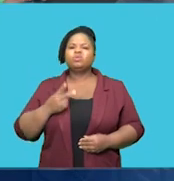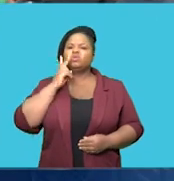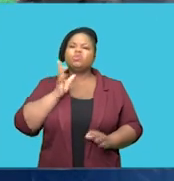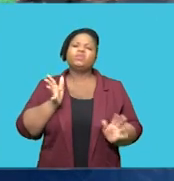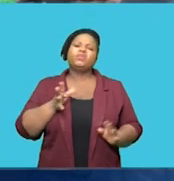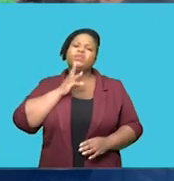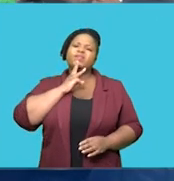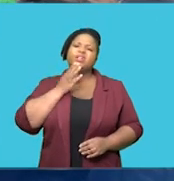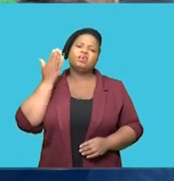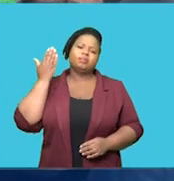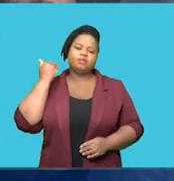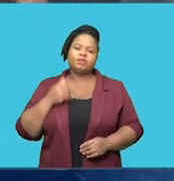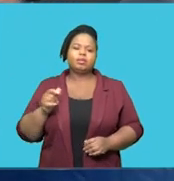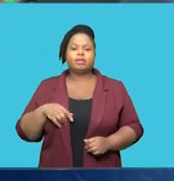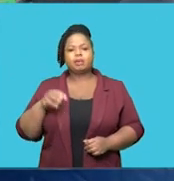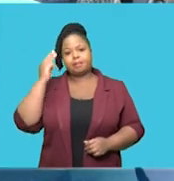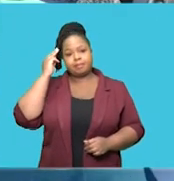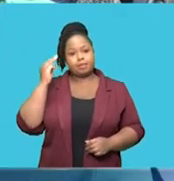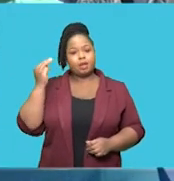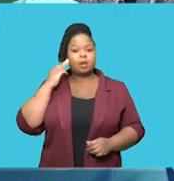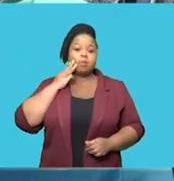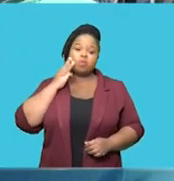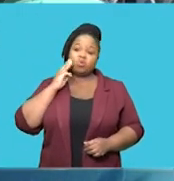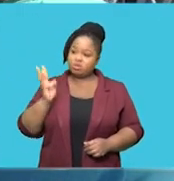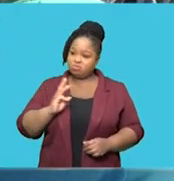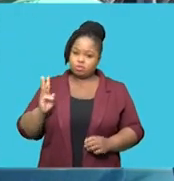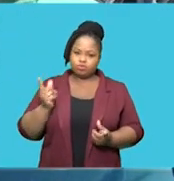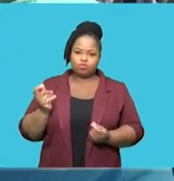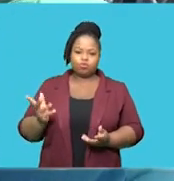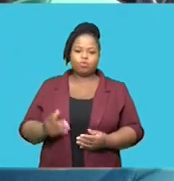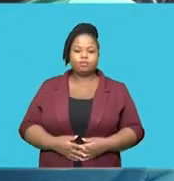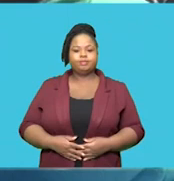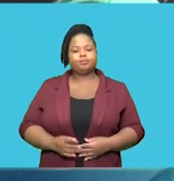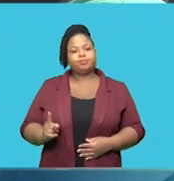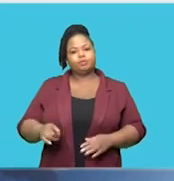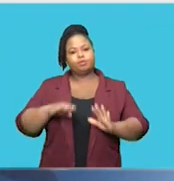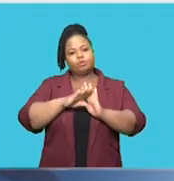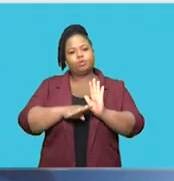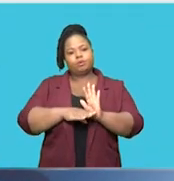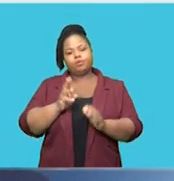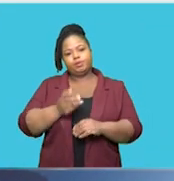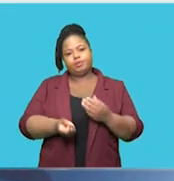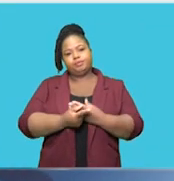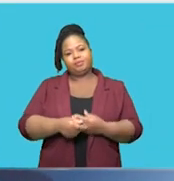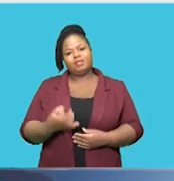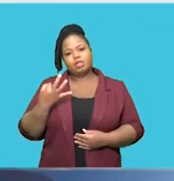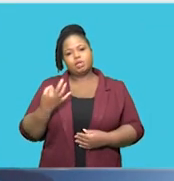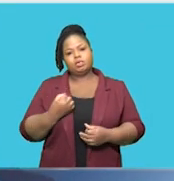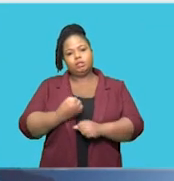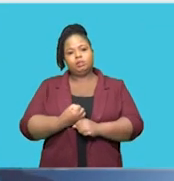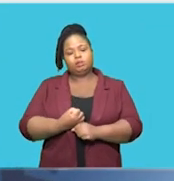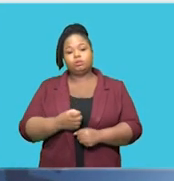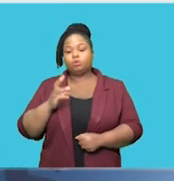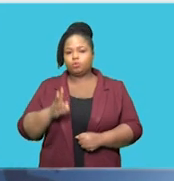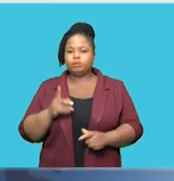lokho kwenzeka ey'ndaweni ey'njengasemamelodi umphakathi ukhuza. Lolu hlelo luzothatha isikhathi esilinganiselwa kweminyaka emithathu kulindeleke